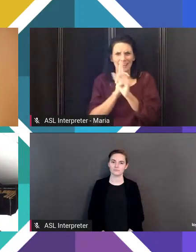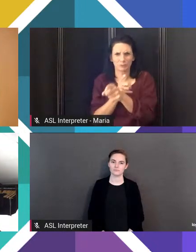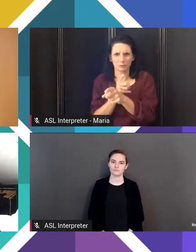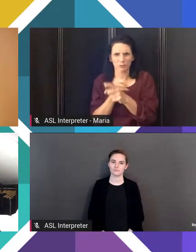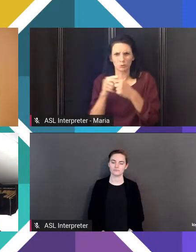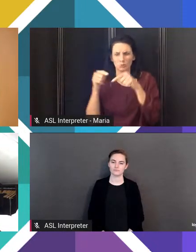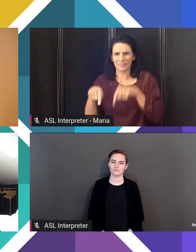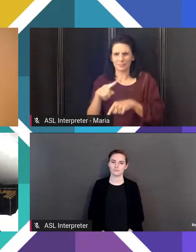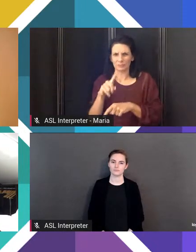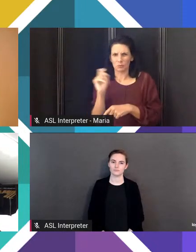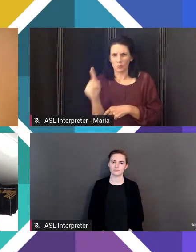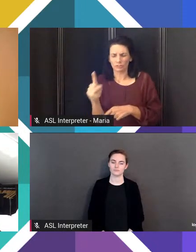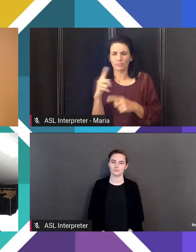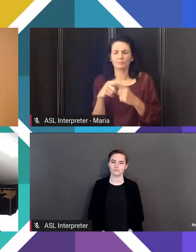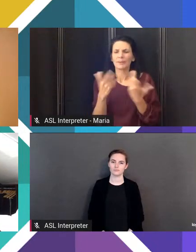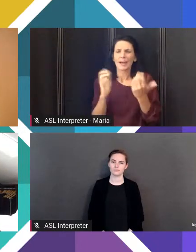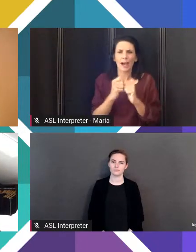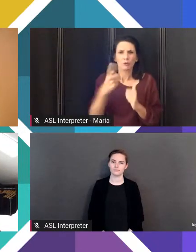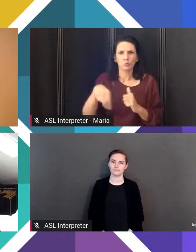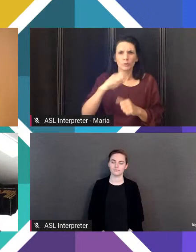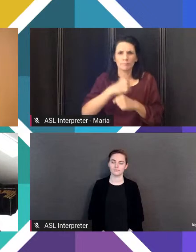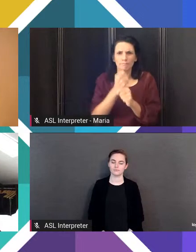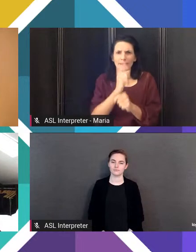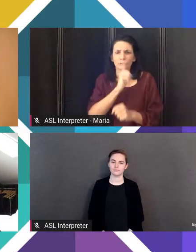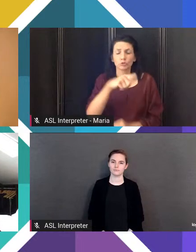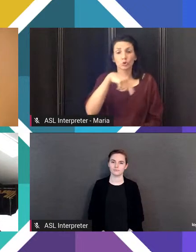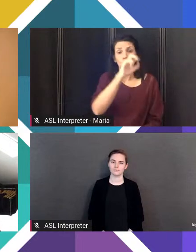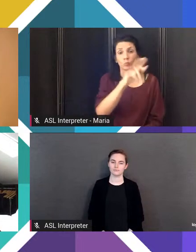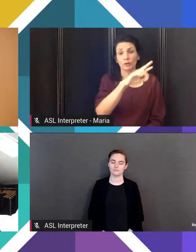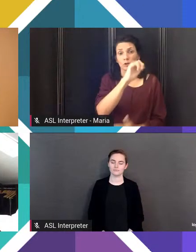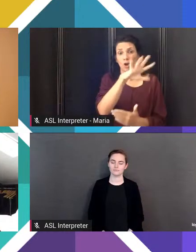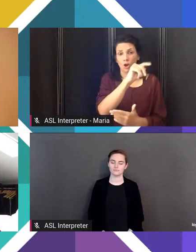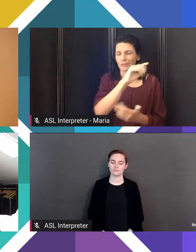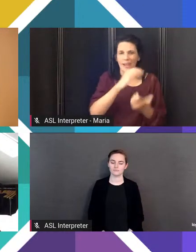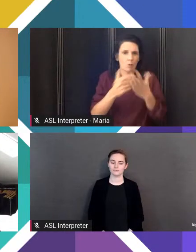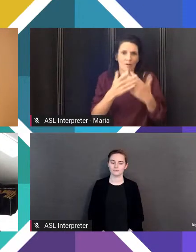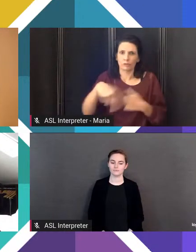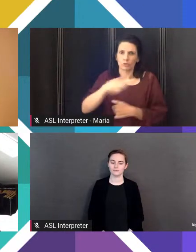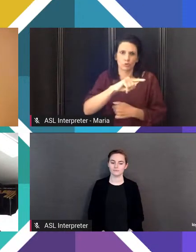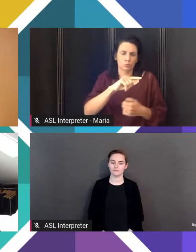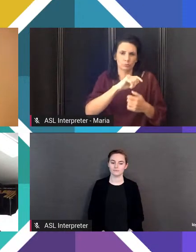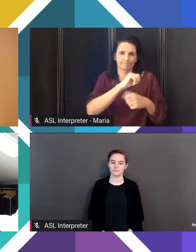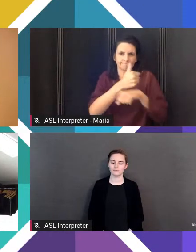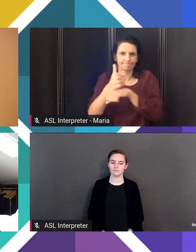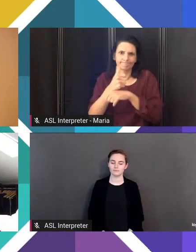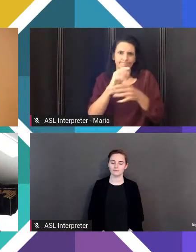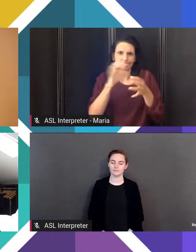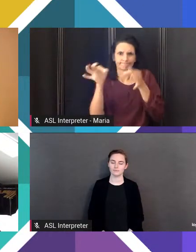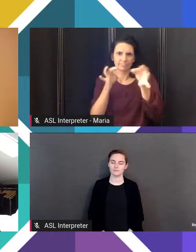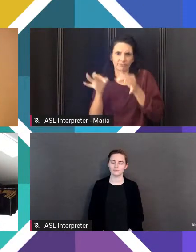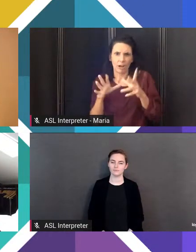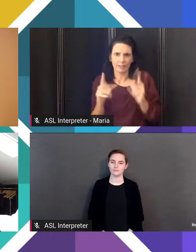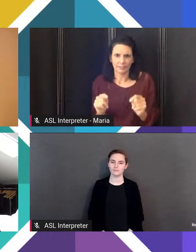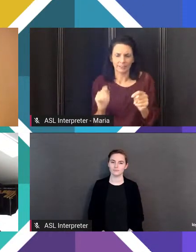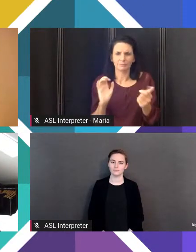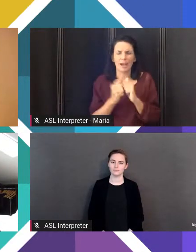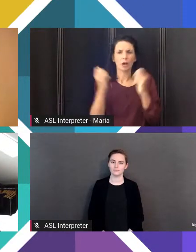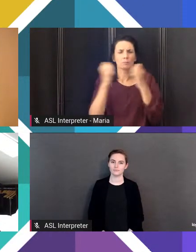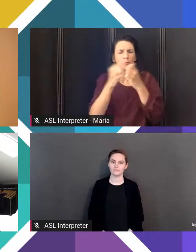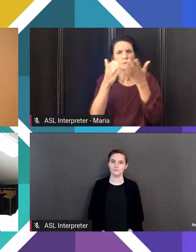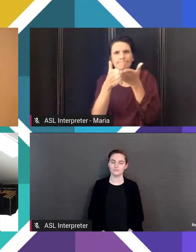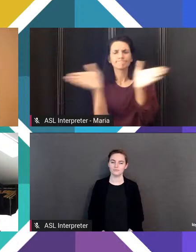art, however that's defined, is getting more representation and expansive representation? What are our methods